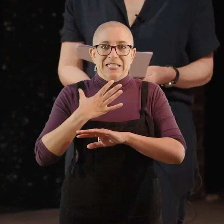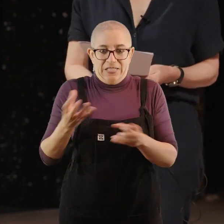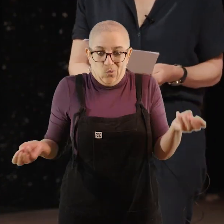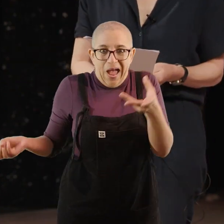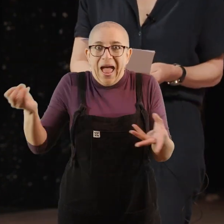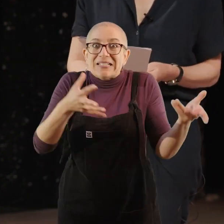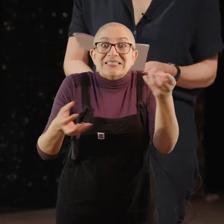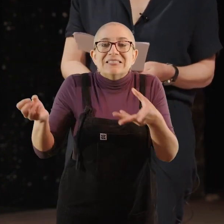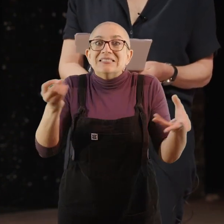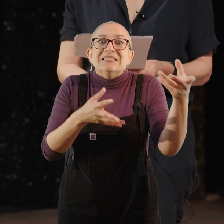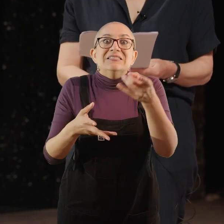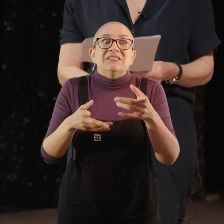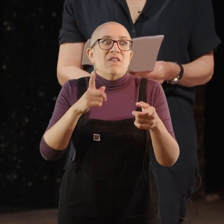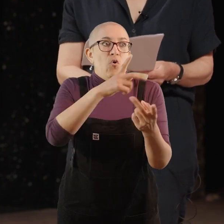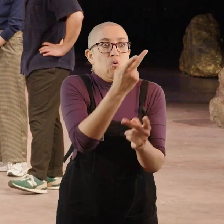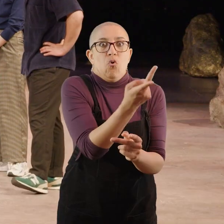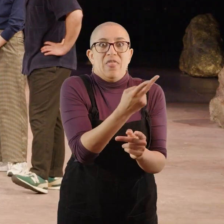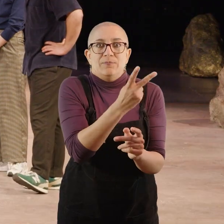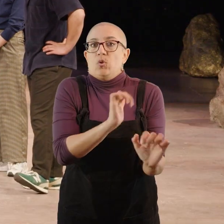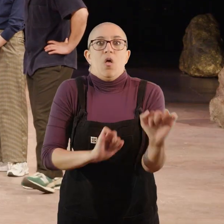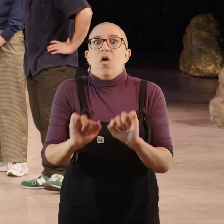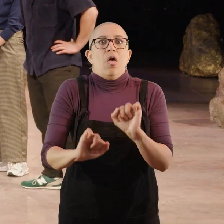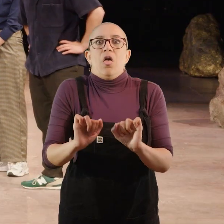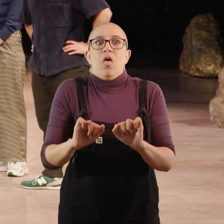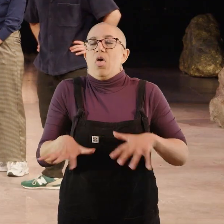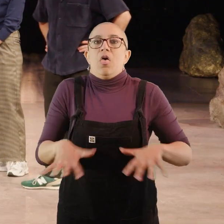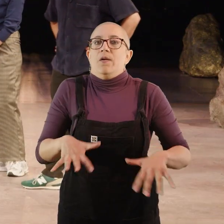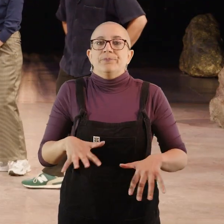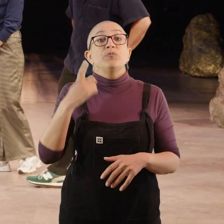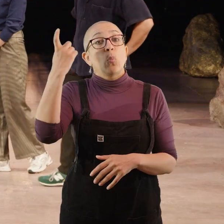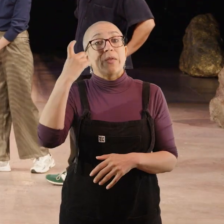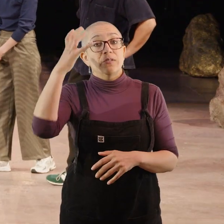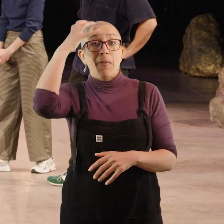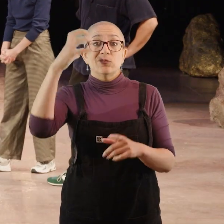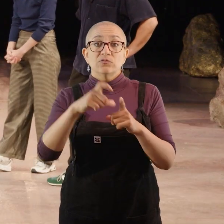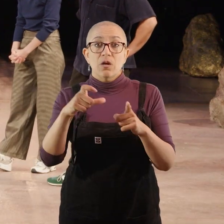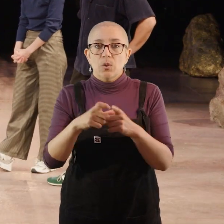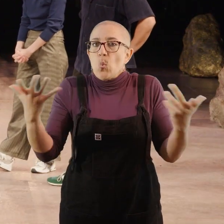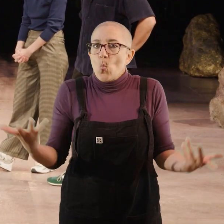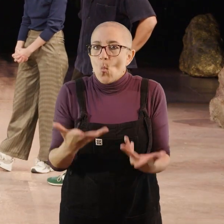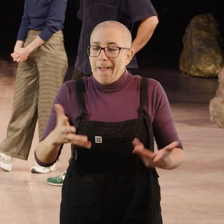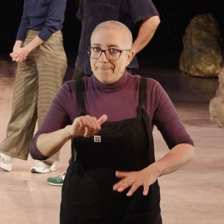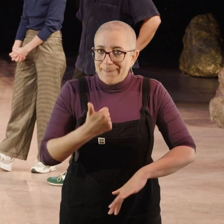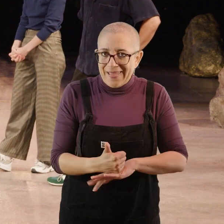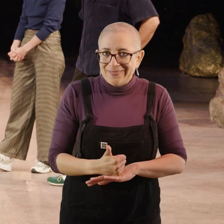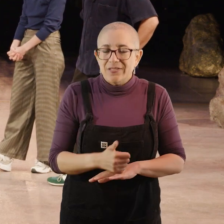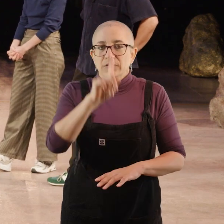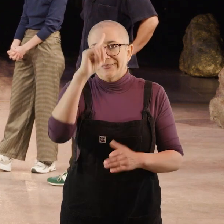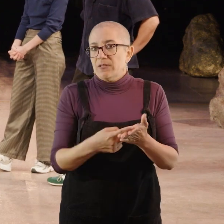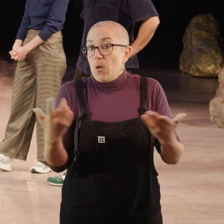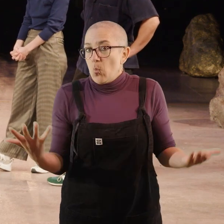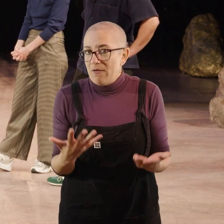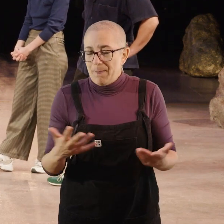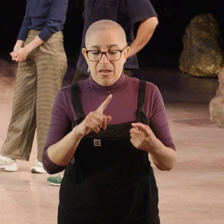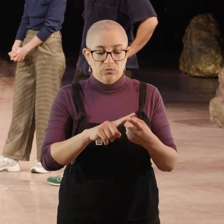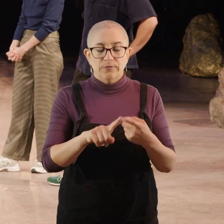give you something to play against. And so we're thinking about Duncan, like where Duncan is. We're going to make a decision about that, and make a